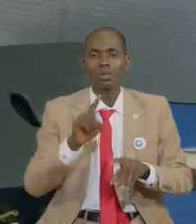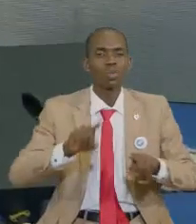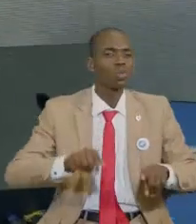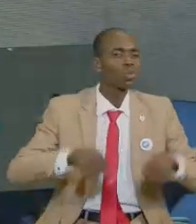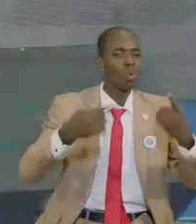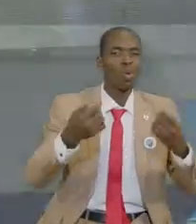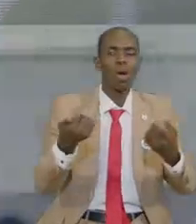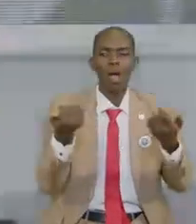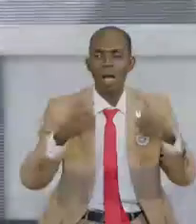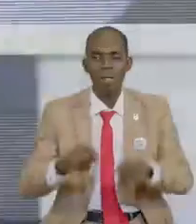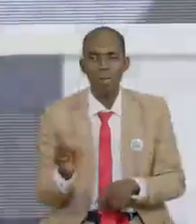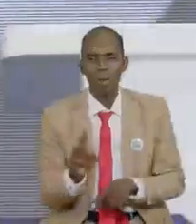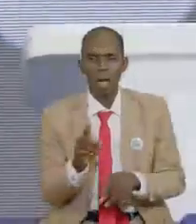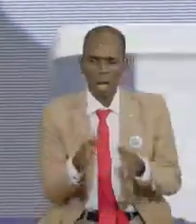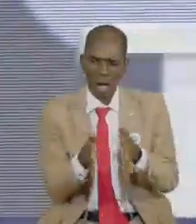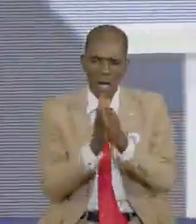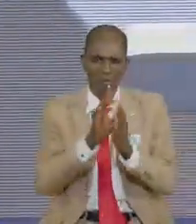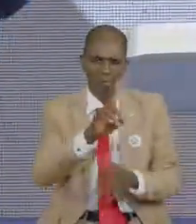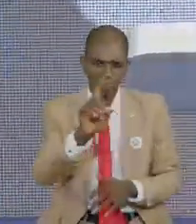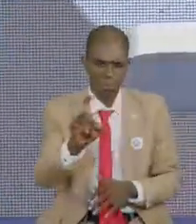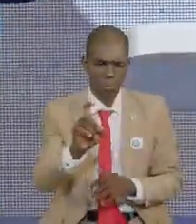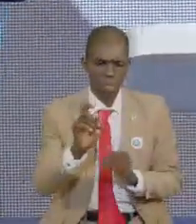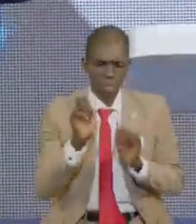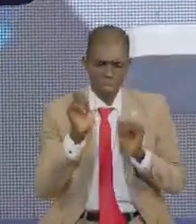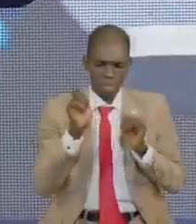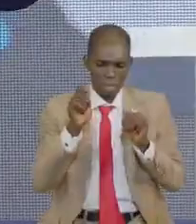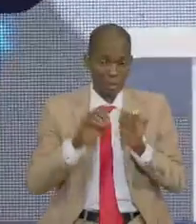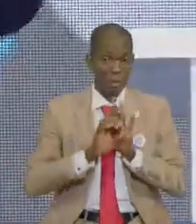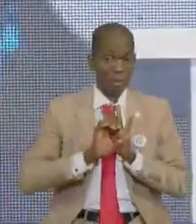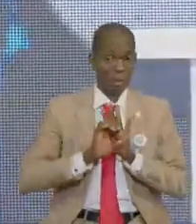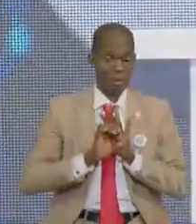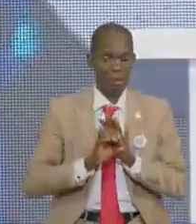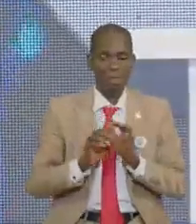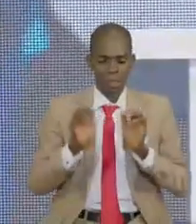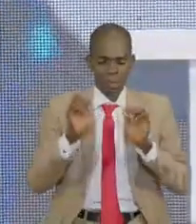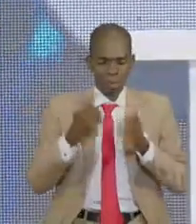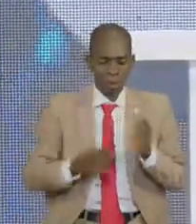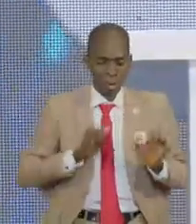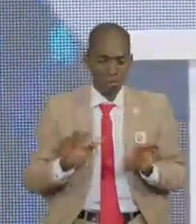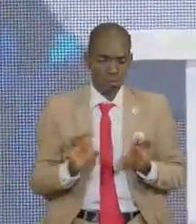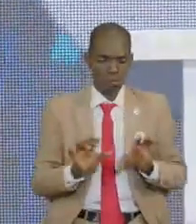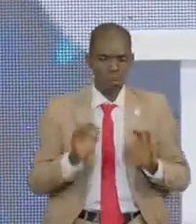yourself, can I do this in the name of the Lord Jesus?